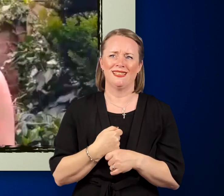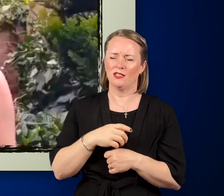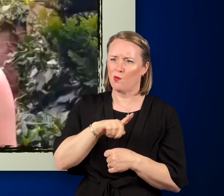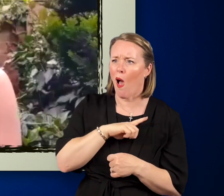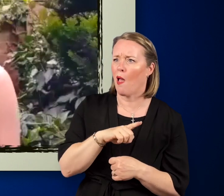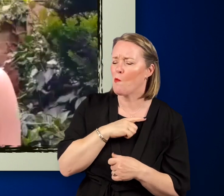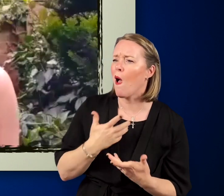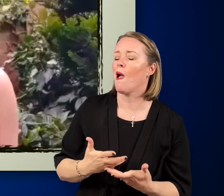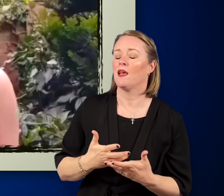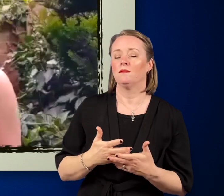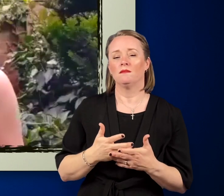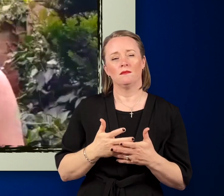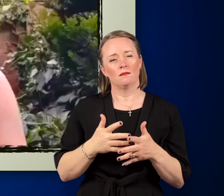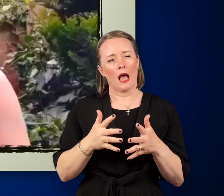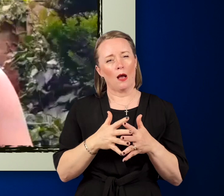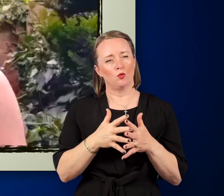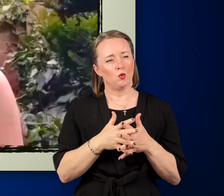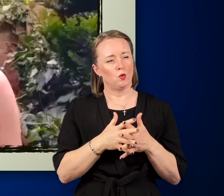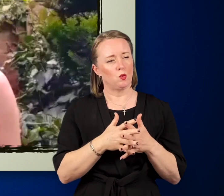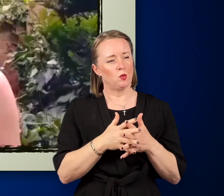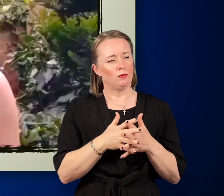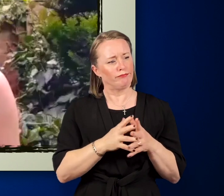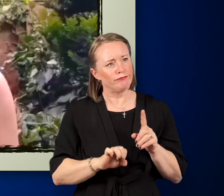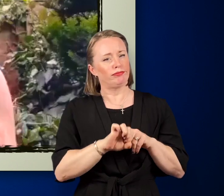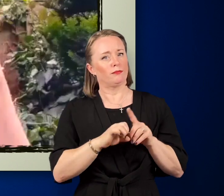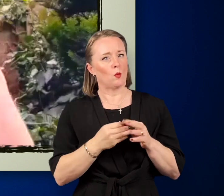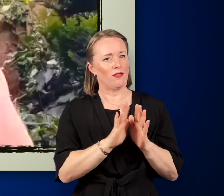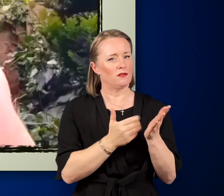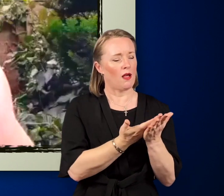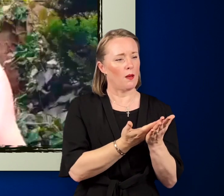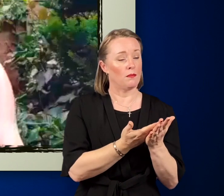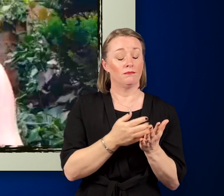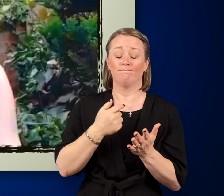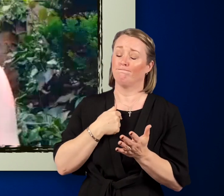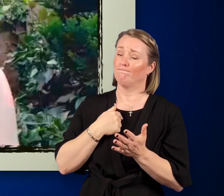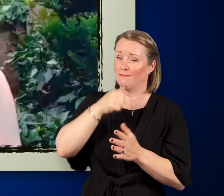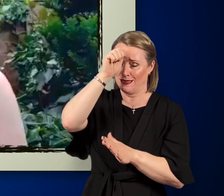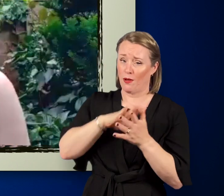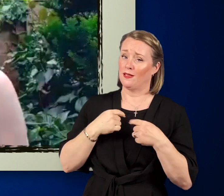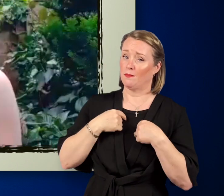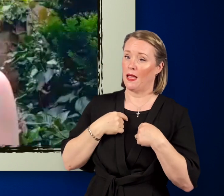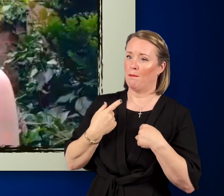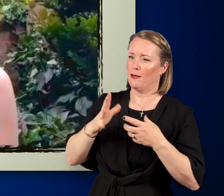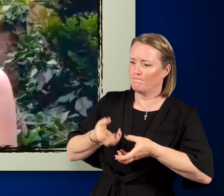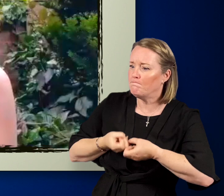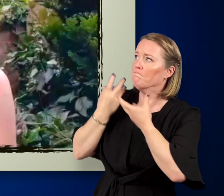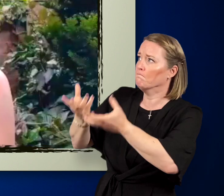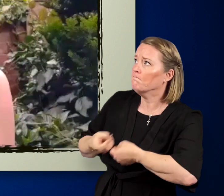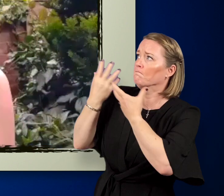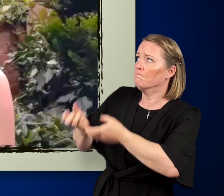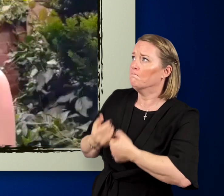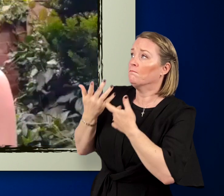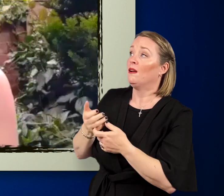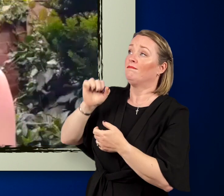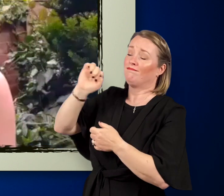fair. When I have really expressed myself to God, he has responded, and it's not always in the way that we want,